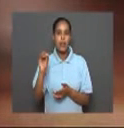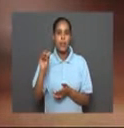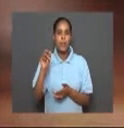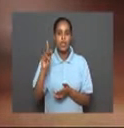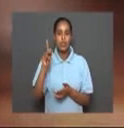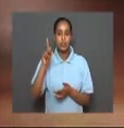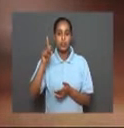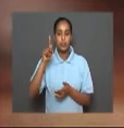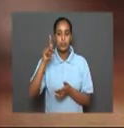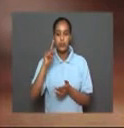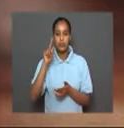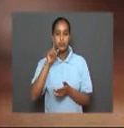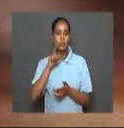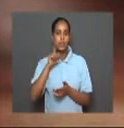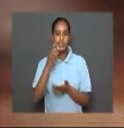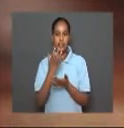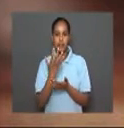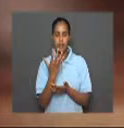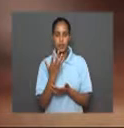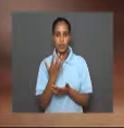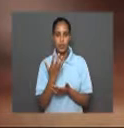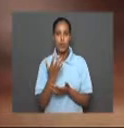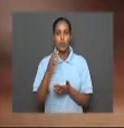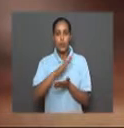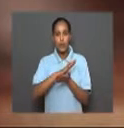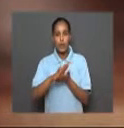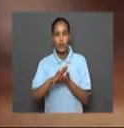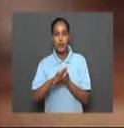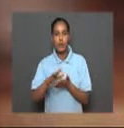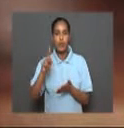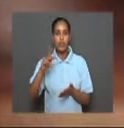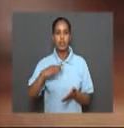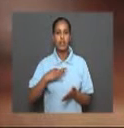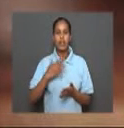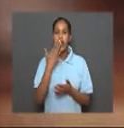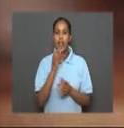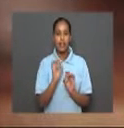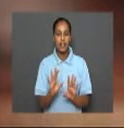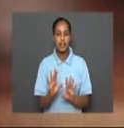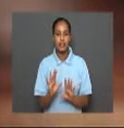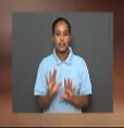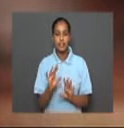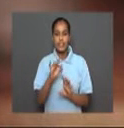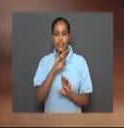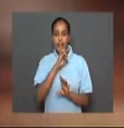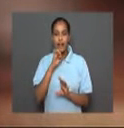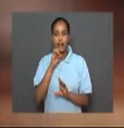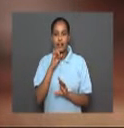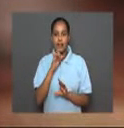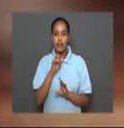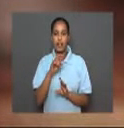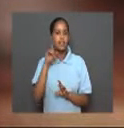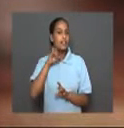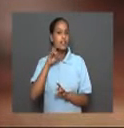Perspex. Pure, solid polystyrene is a colorless, hard